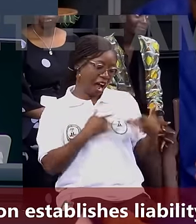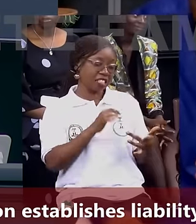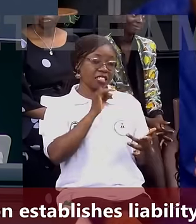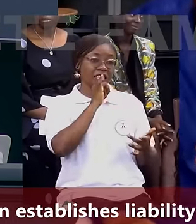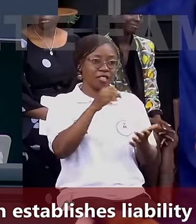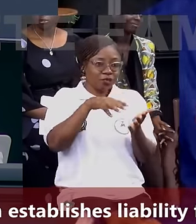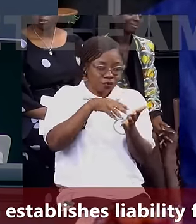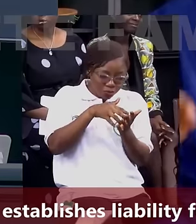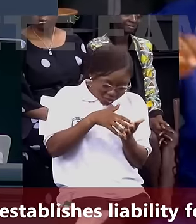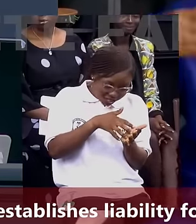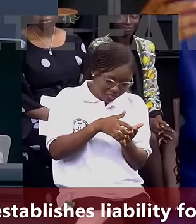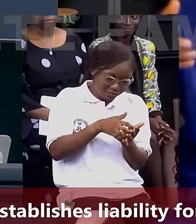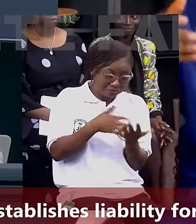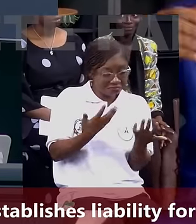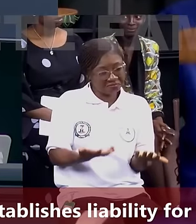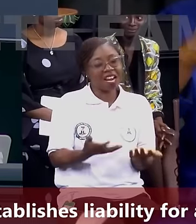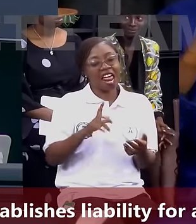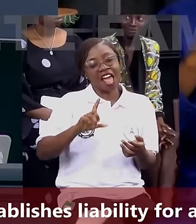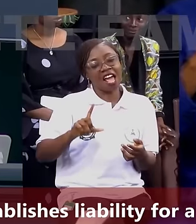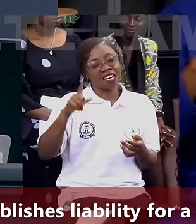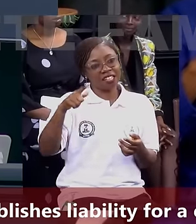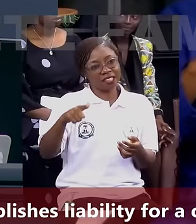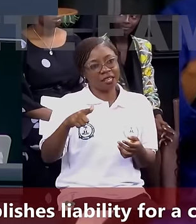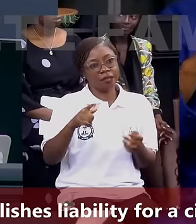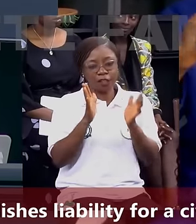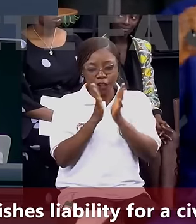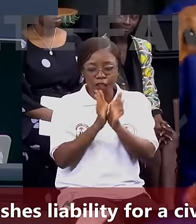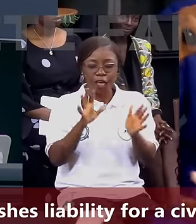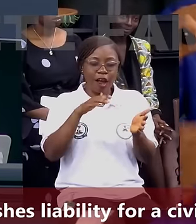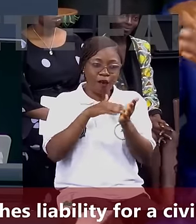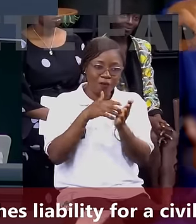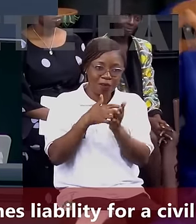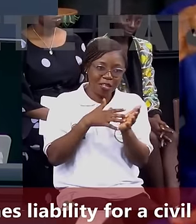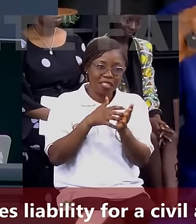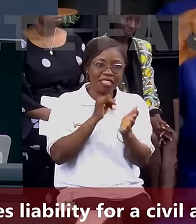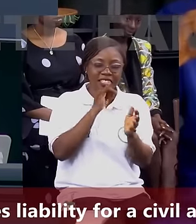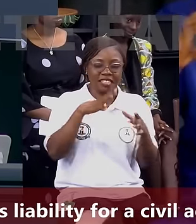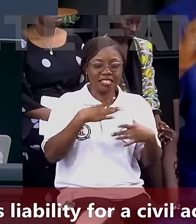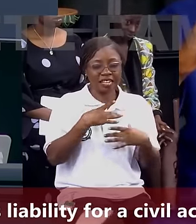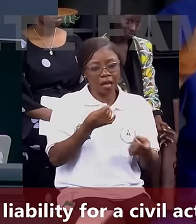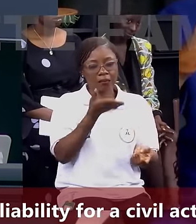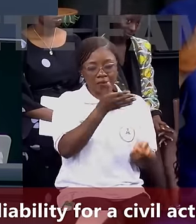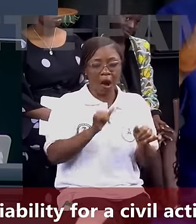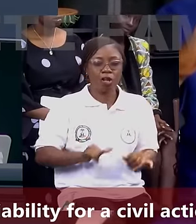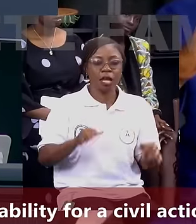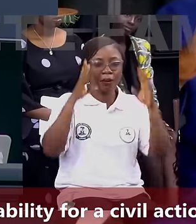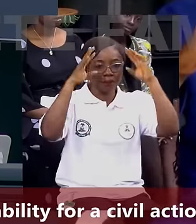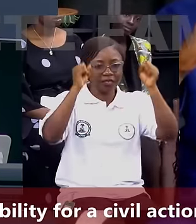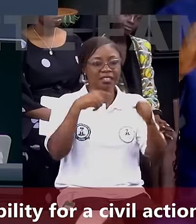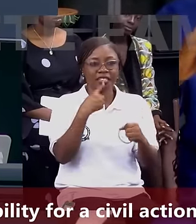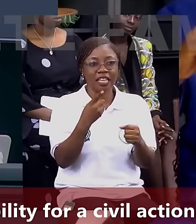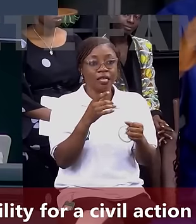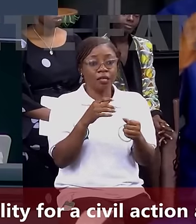problem. Yeah. Then later on, of course, general weakness, like ordinary president said. The things